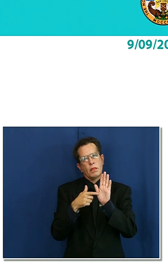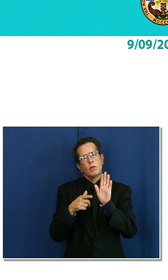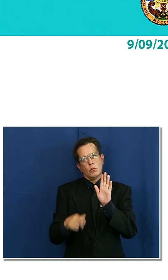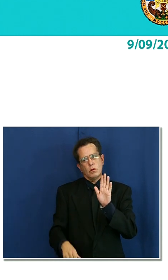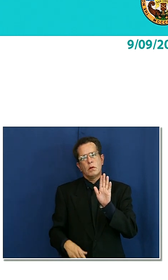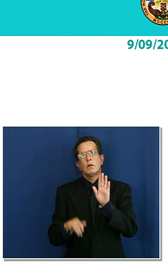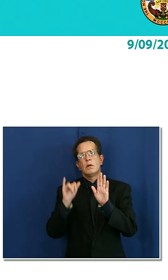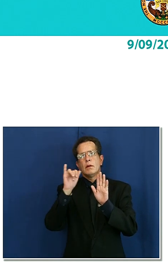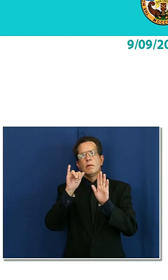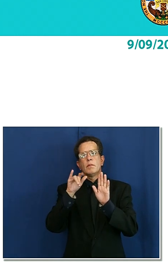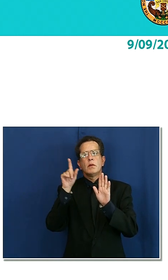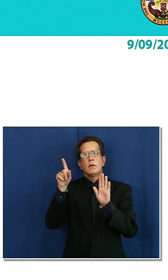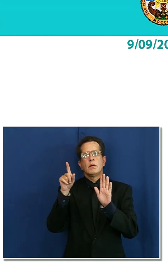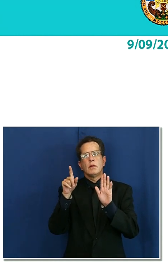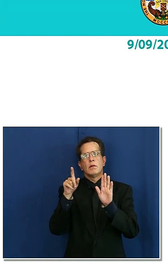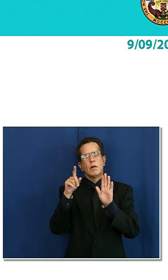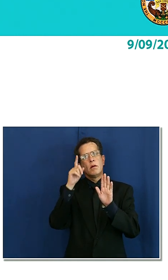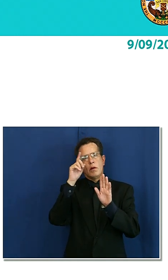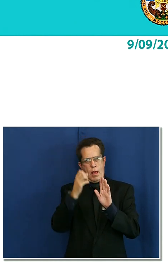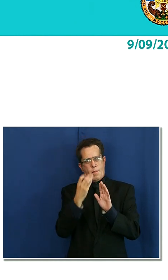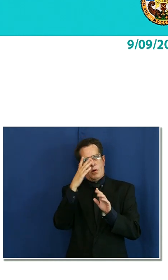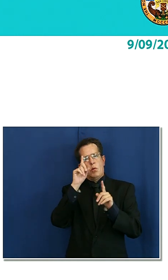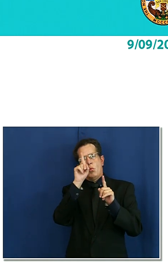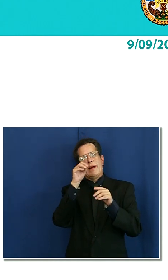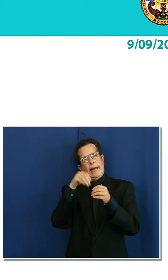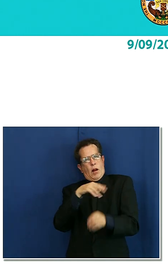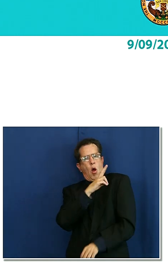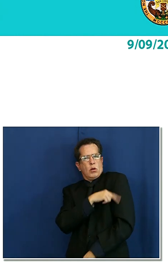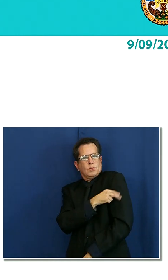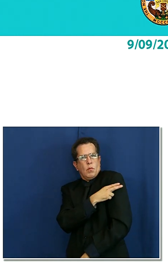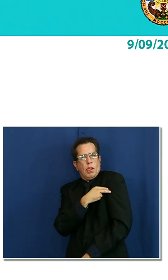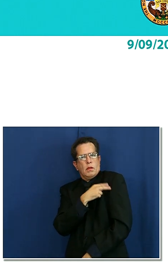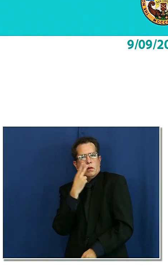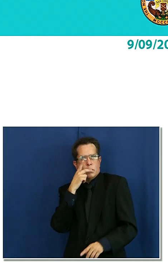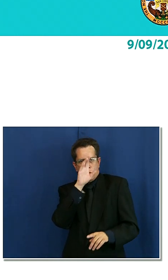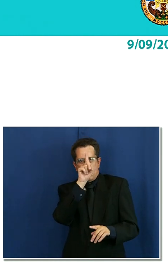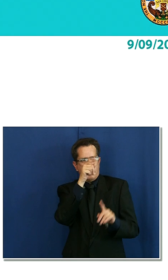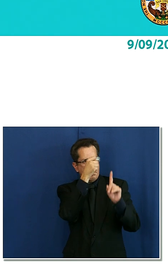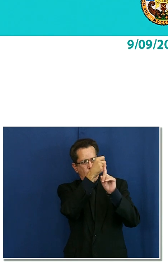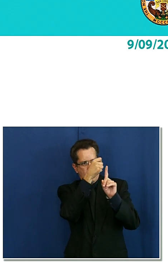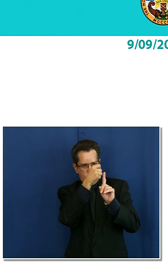reviews COVID-19 demographics related to hospitalizations. The